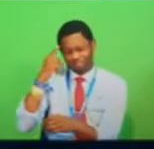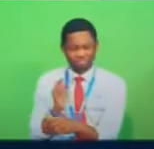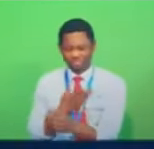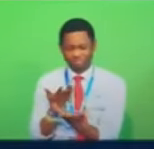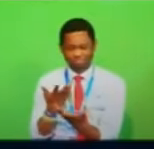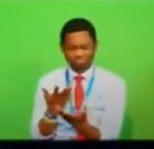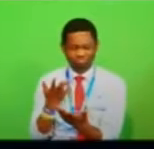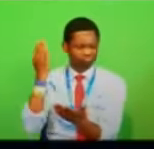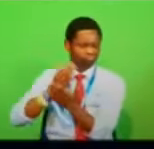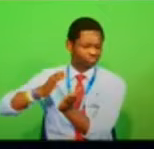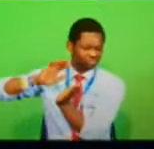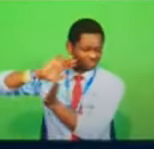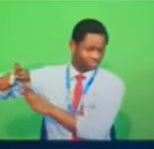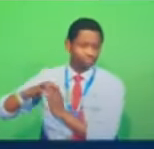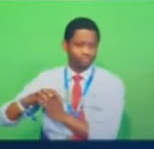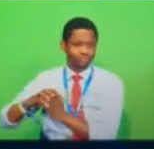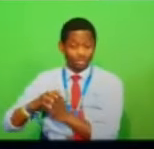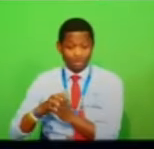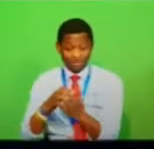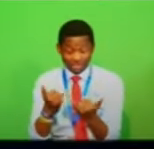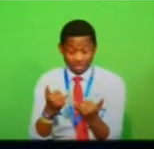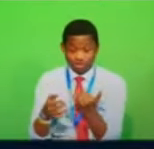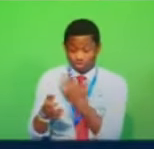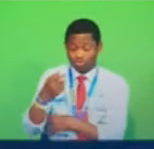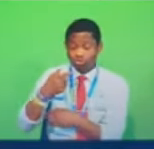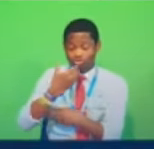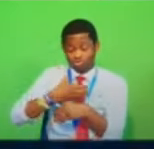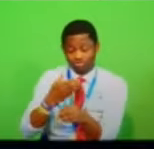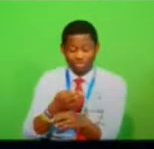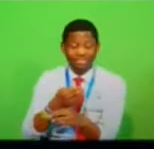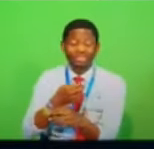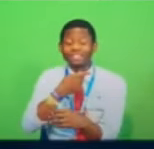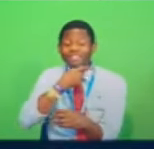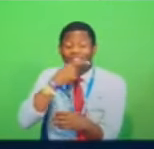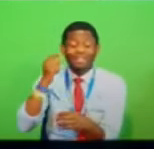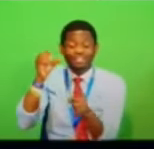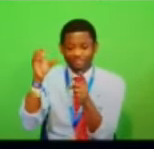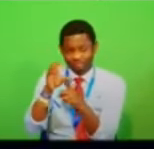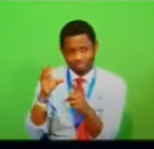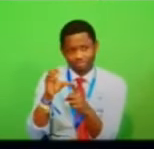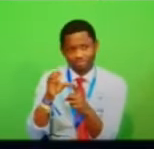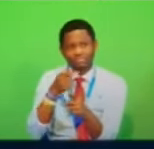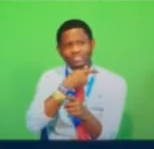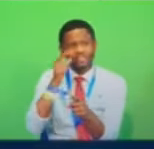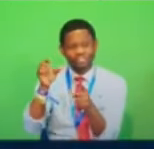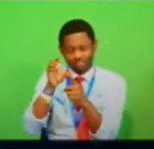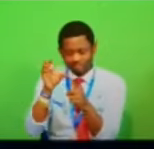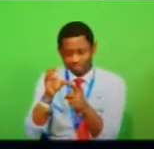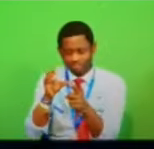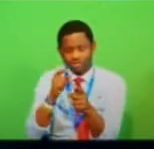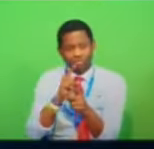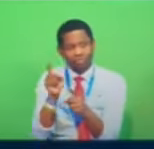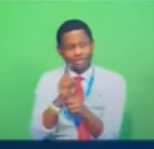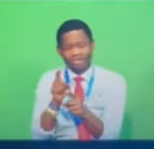21 and 22, God is creating a garden city. Hallelujah. He's creating a garden city. Where he's taking